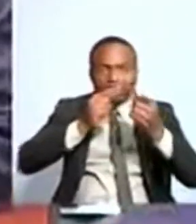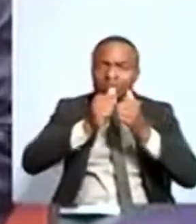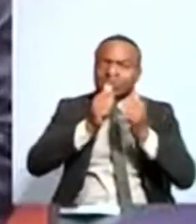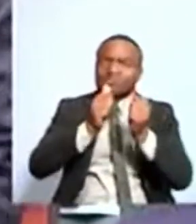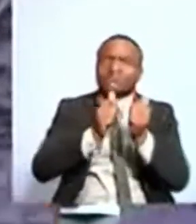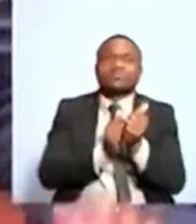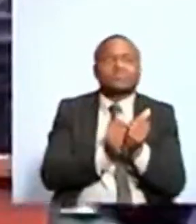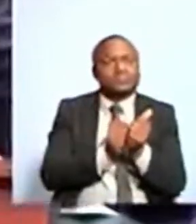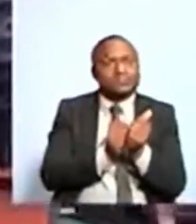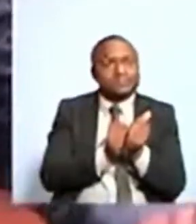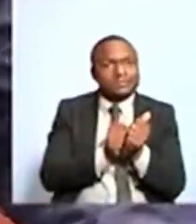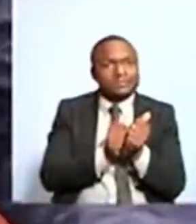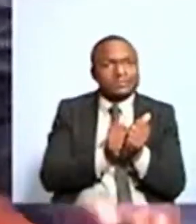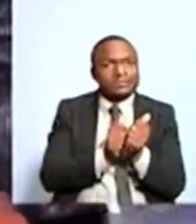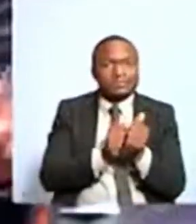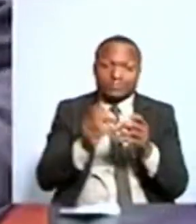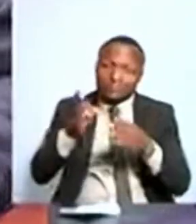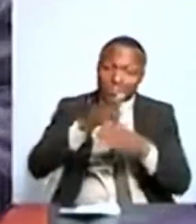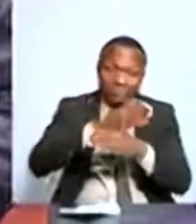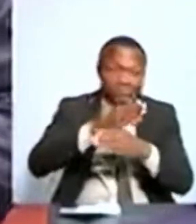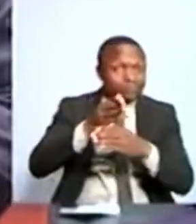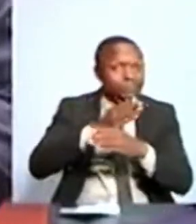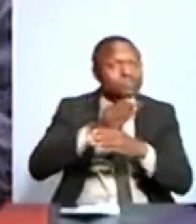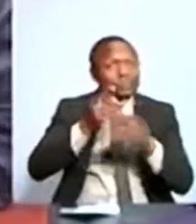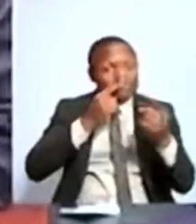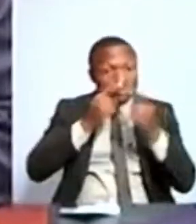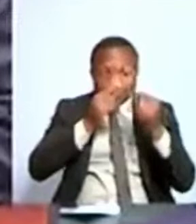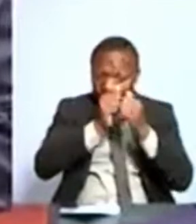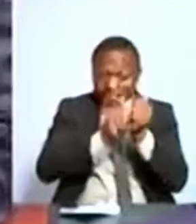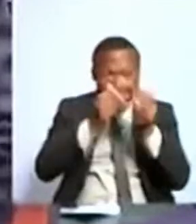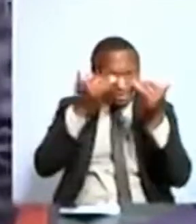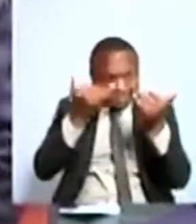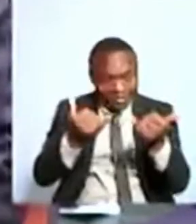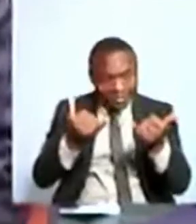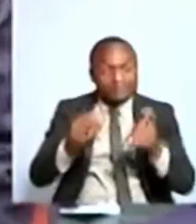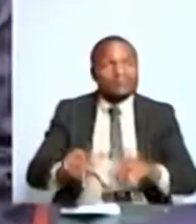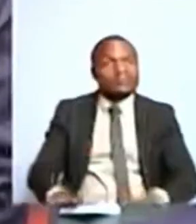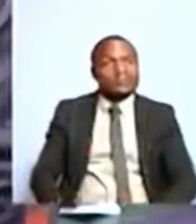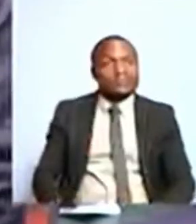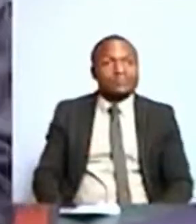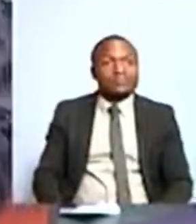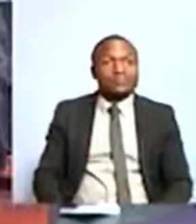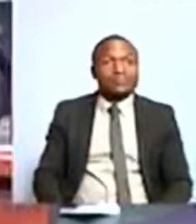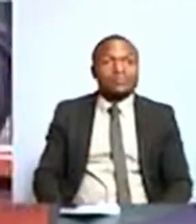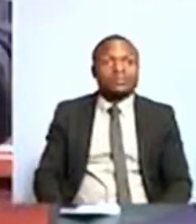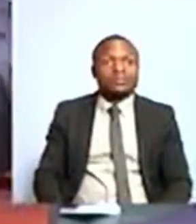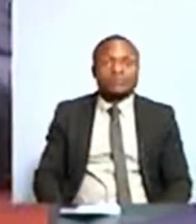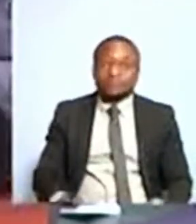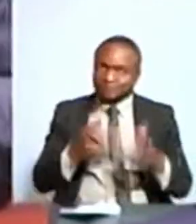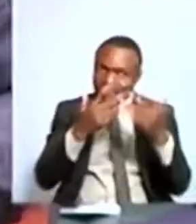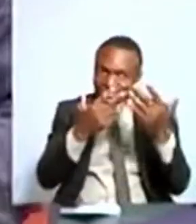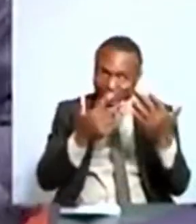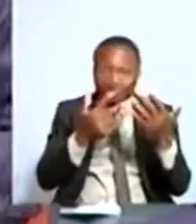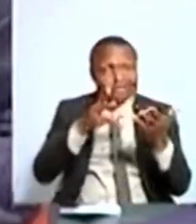of the business that we are dealing with in the House. For the sake of reminder, please learn something. For the sake